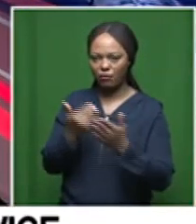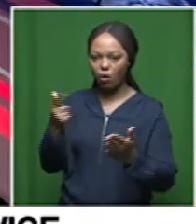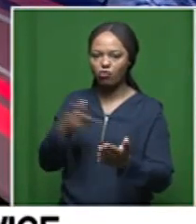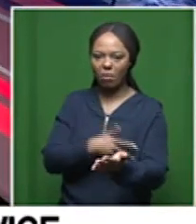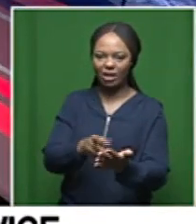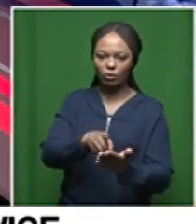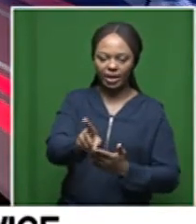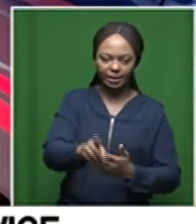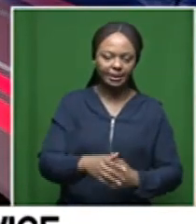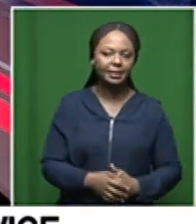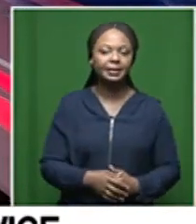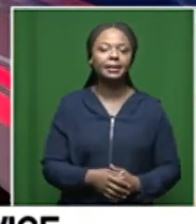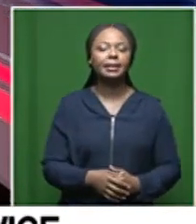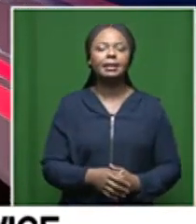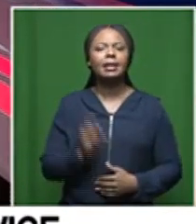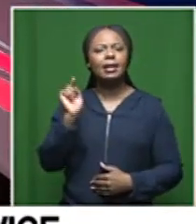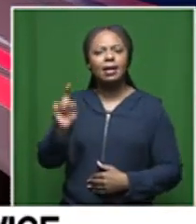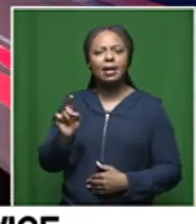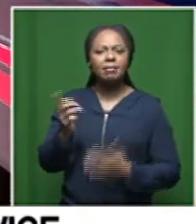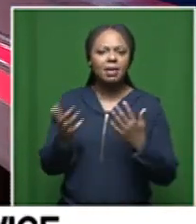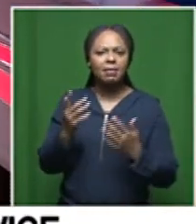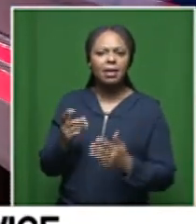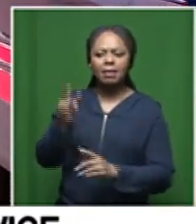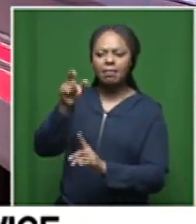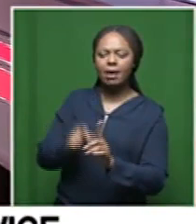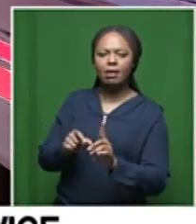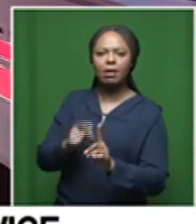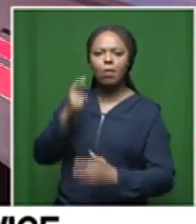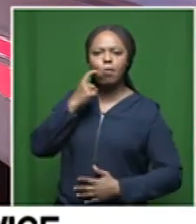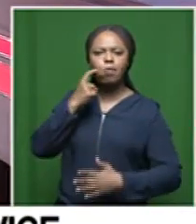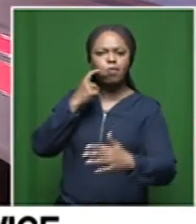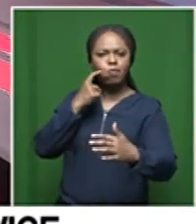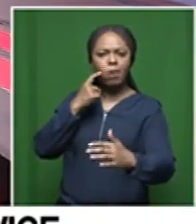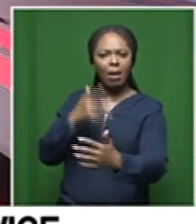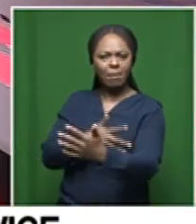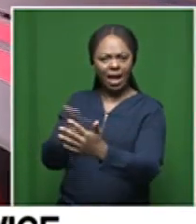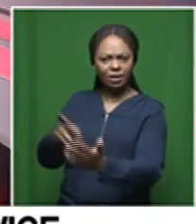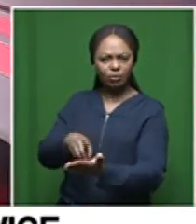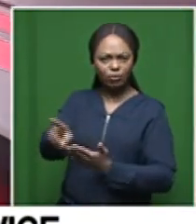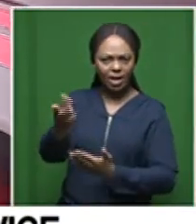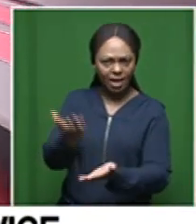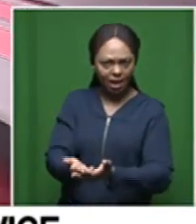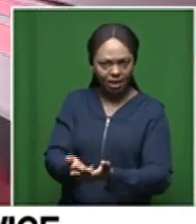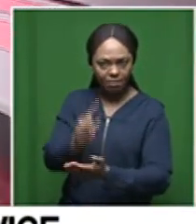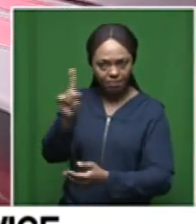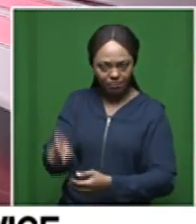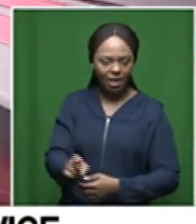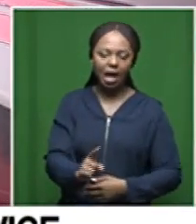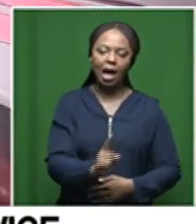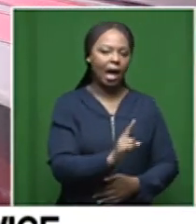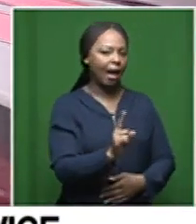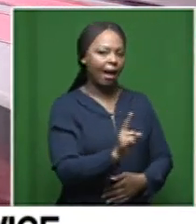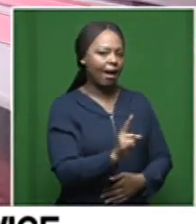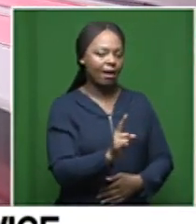one from donating? For instance, if you are pregnant, can you donate blood? Well, no, you cannot donate blood if you